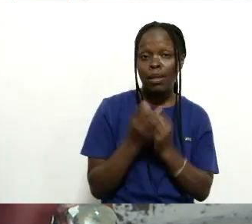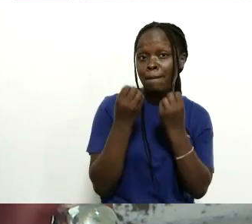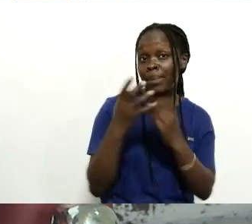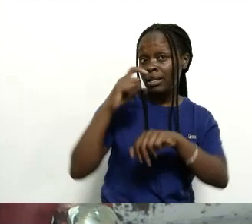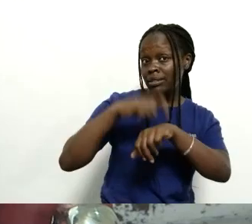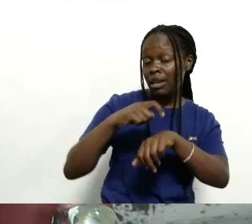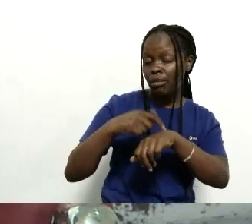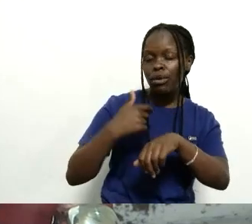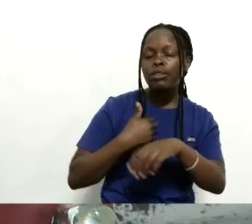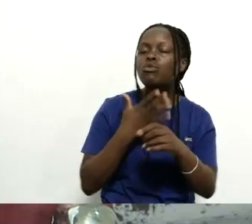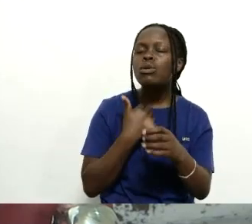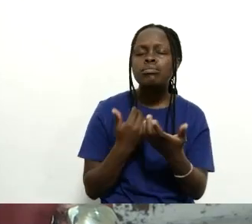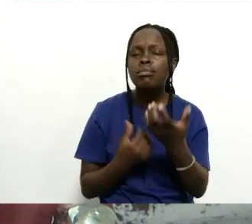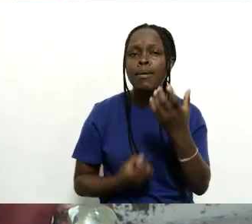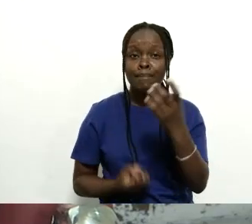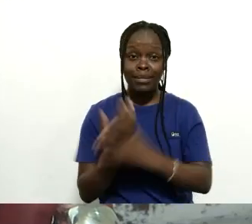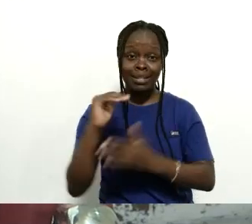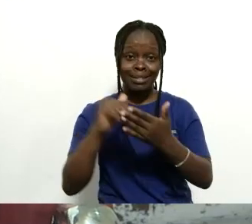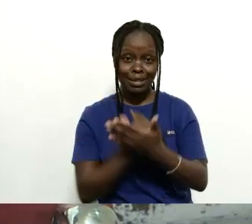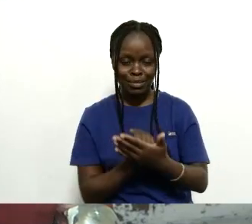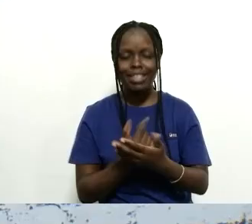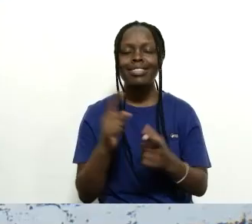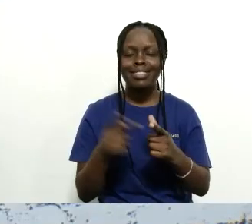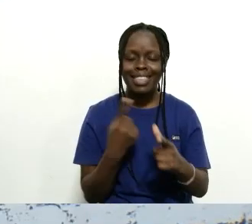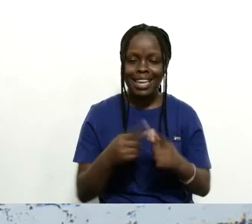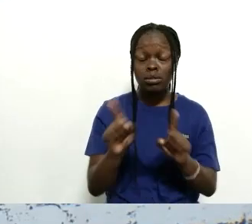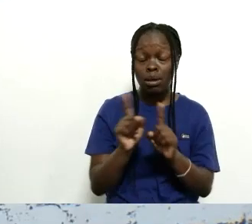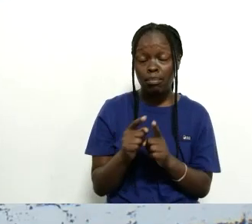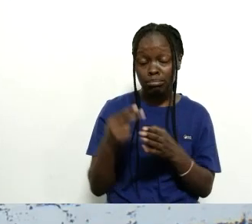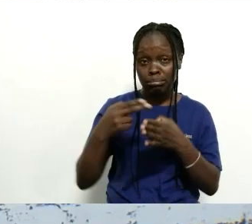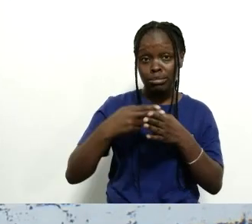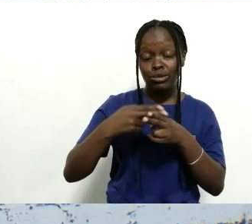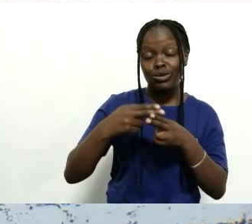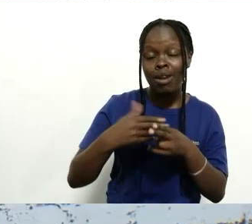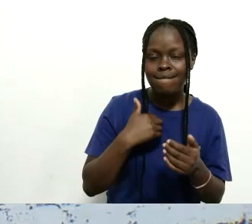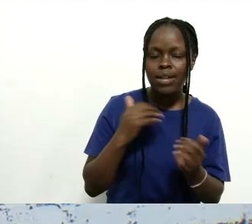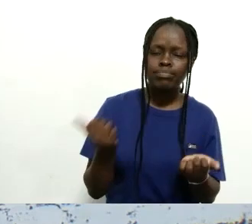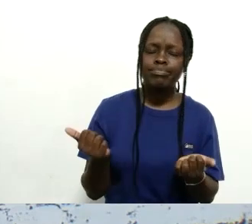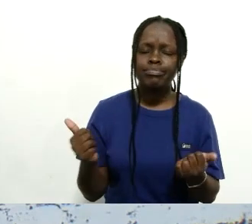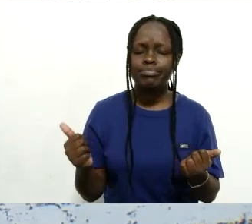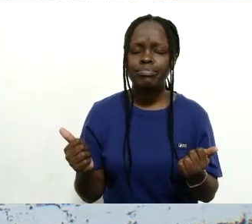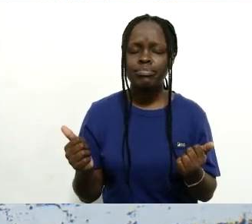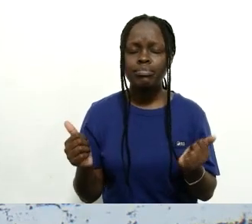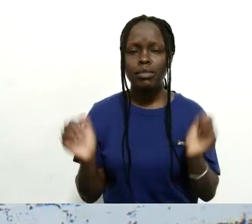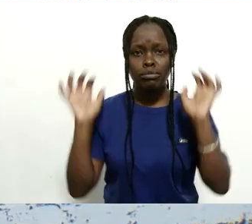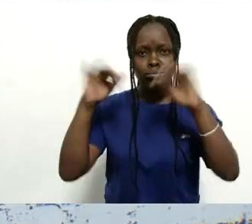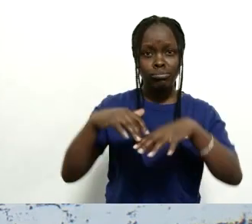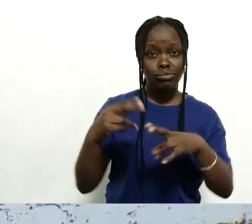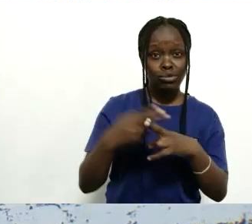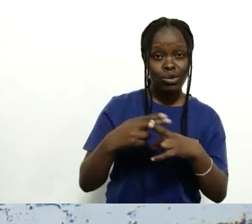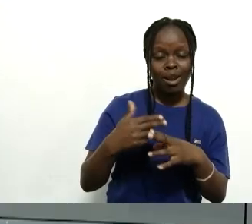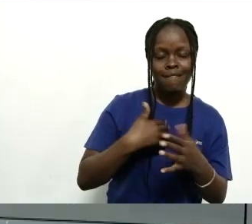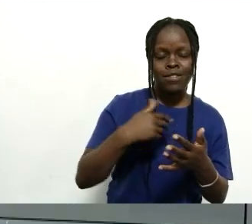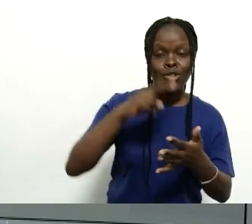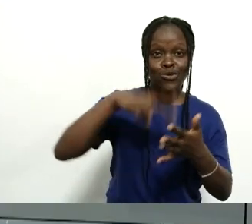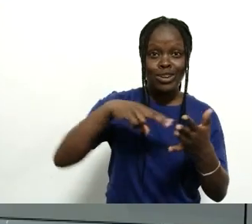just entertaining children and there's no growth, but they're actually learning in the process. I have a question specifically to you, James, because I think you're in a unique scenario.